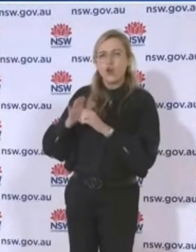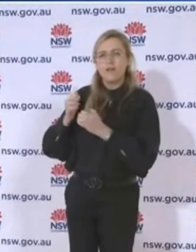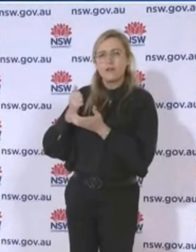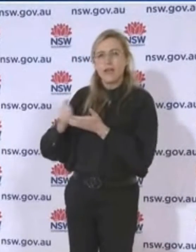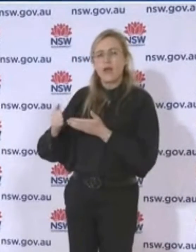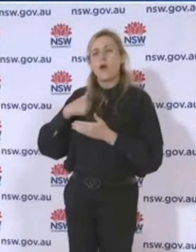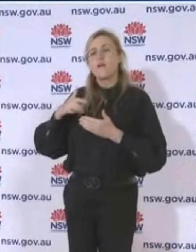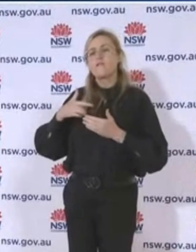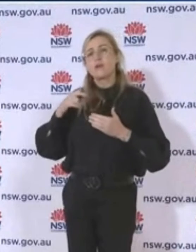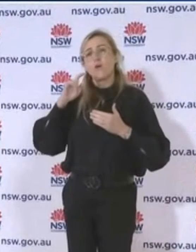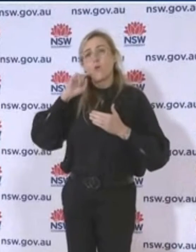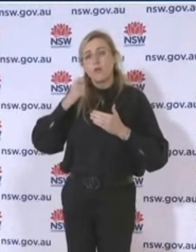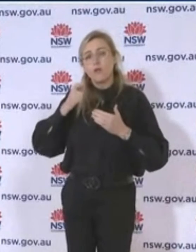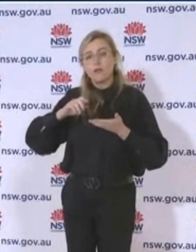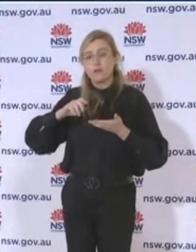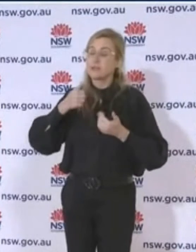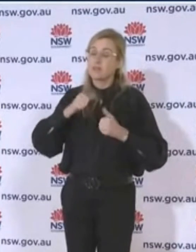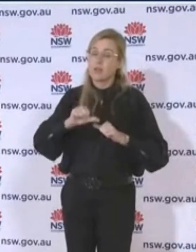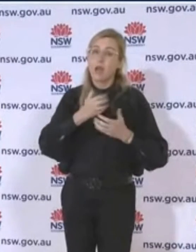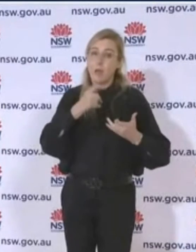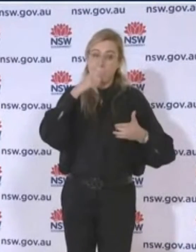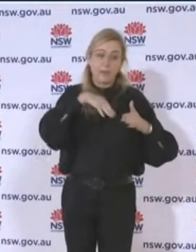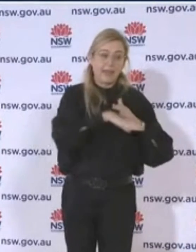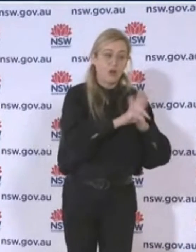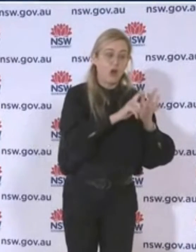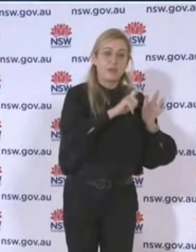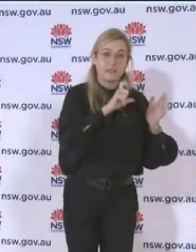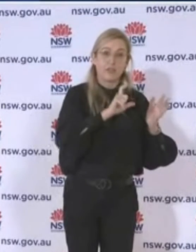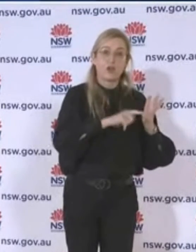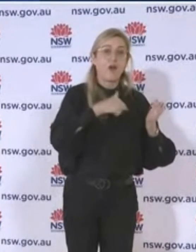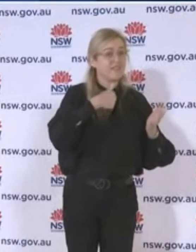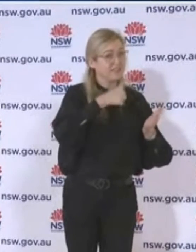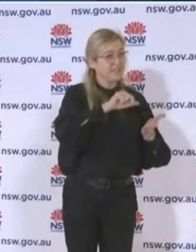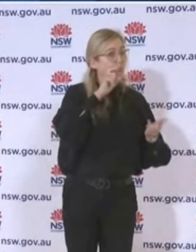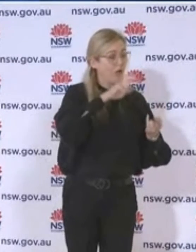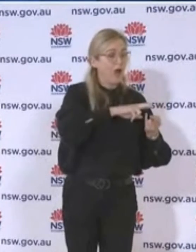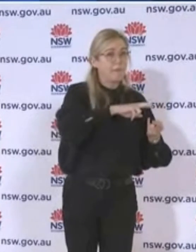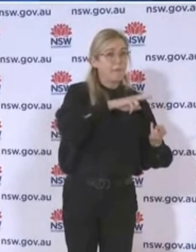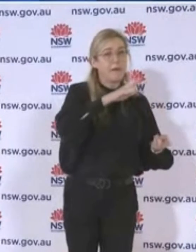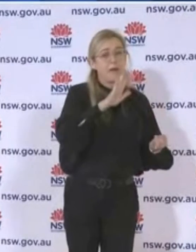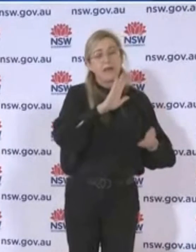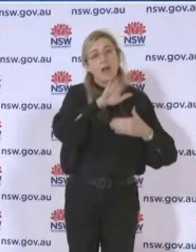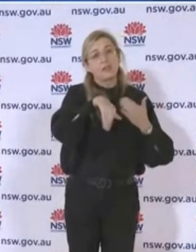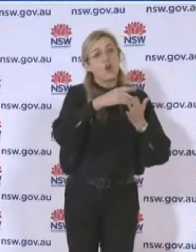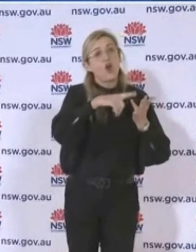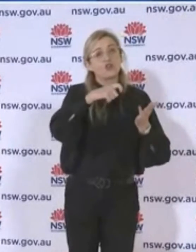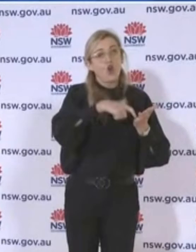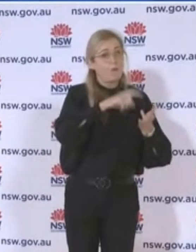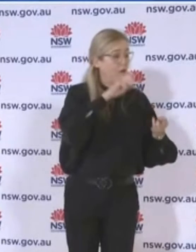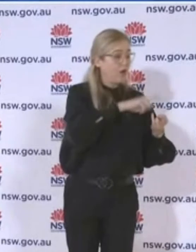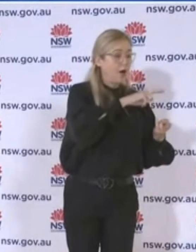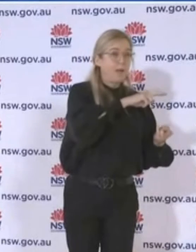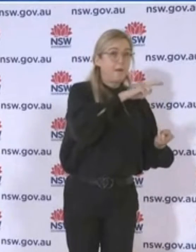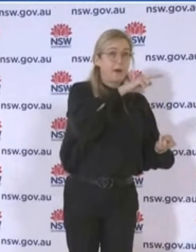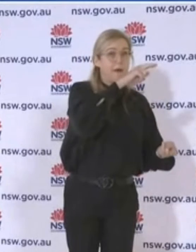number that we do in intensive care. I suspect we've not reached the peak yet there at all. But how hard we work now will make sure we keep people out of hospital, and